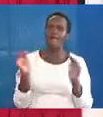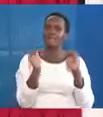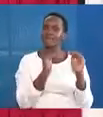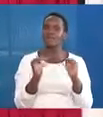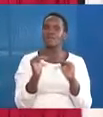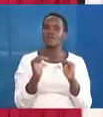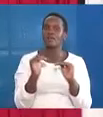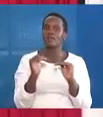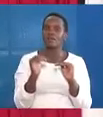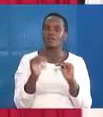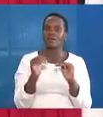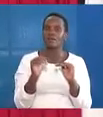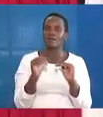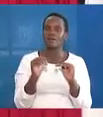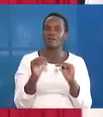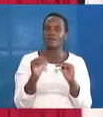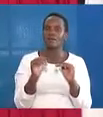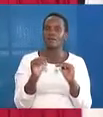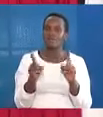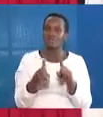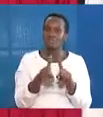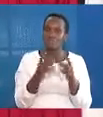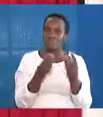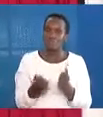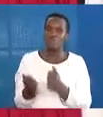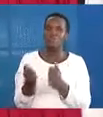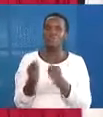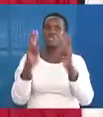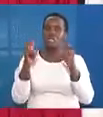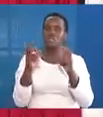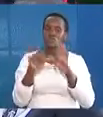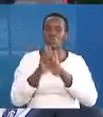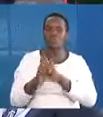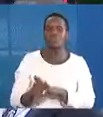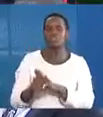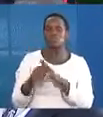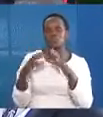while dealing with the issues of marginalization.